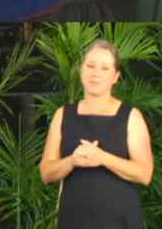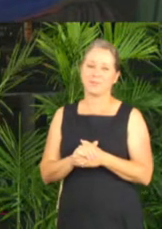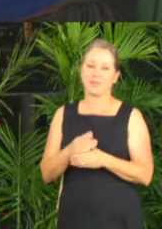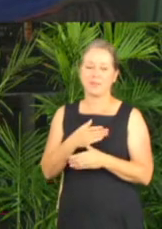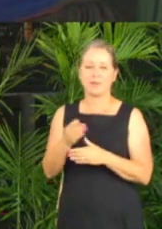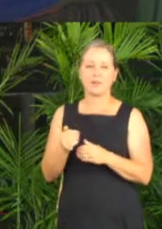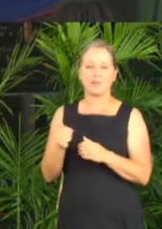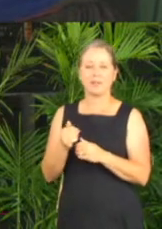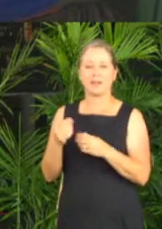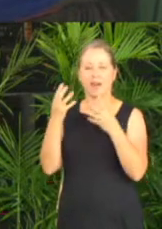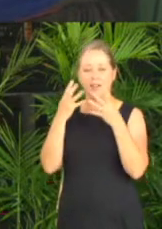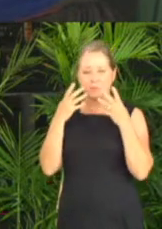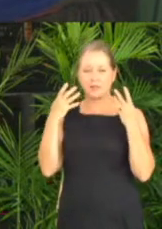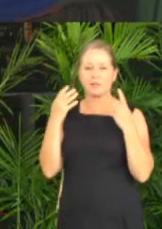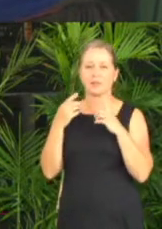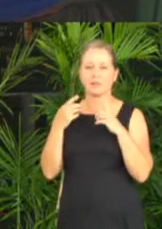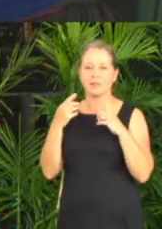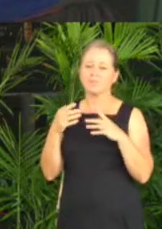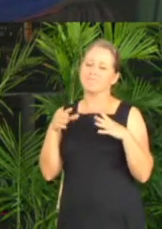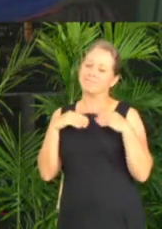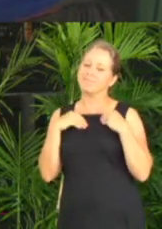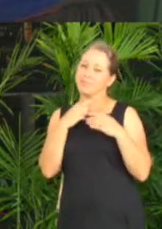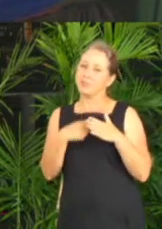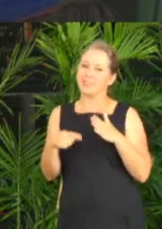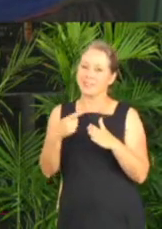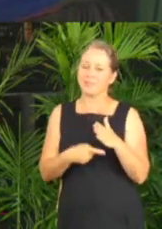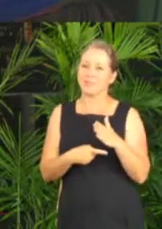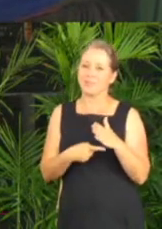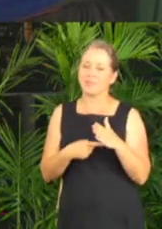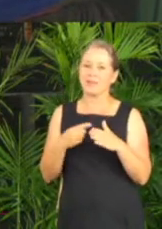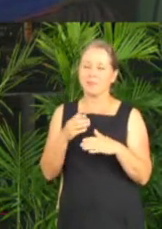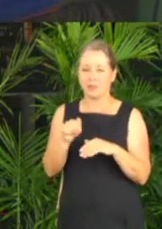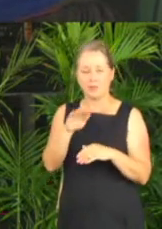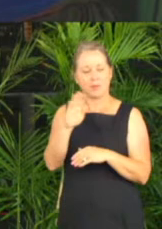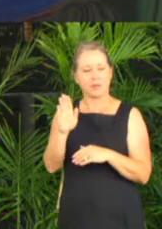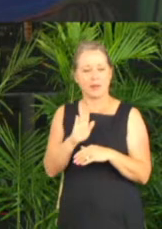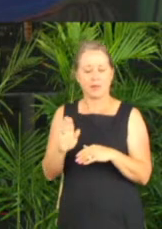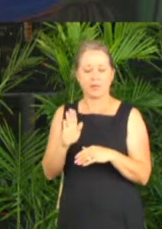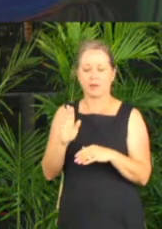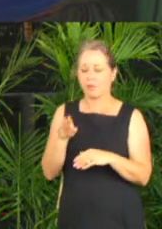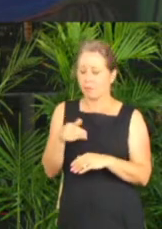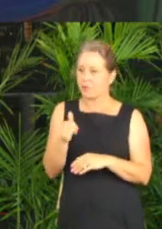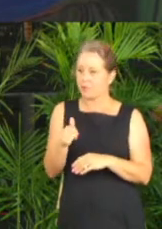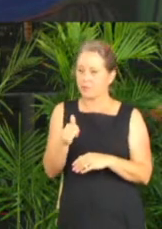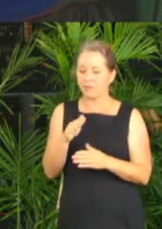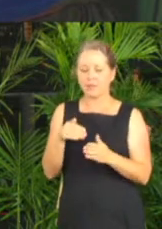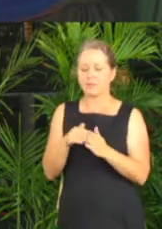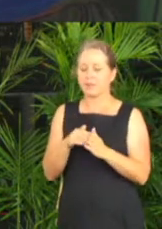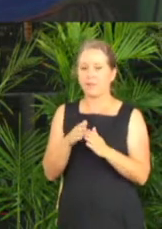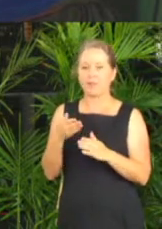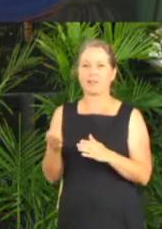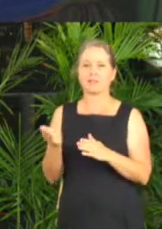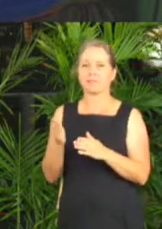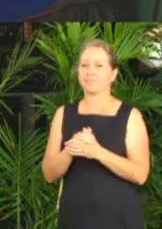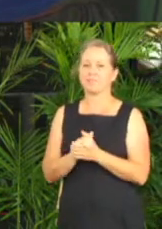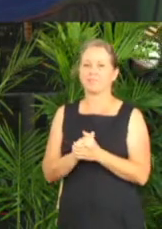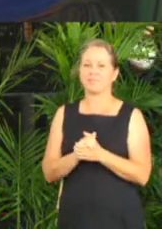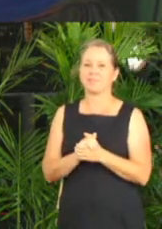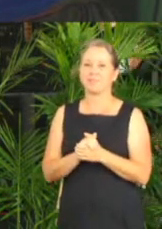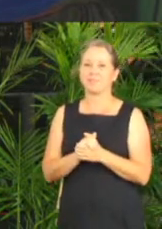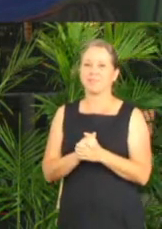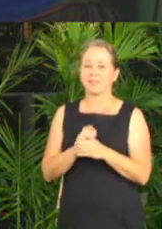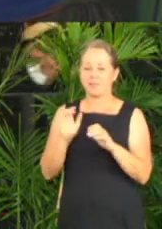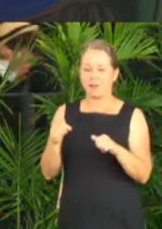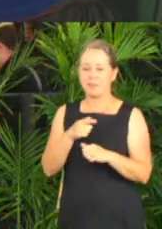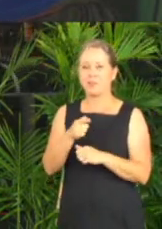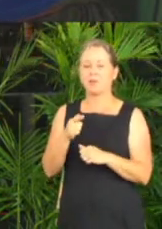May you be hospitable to criticism. May you never put yourself at the center of things.